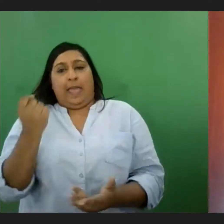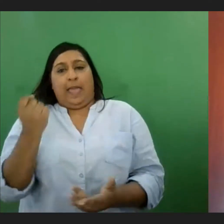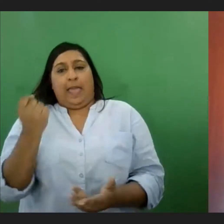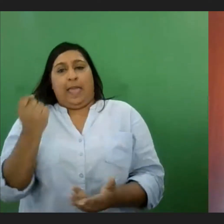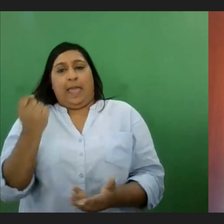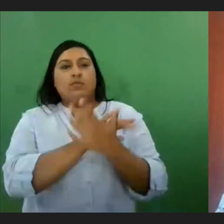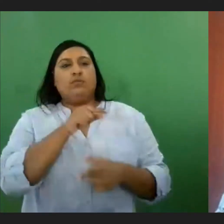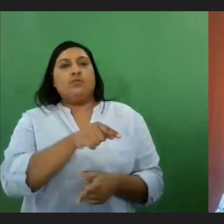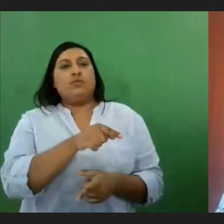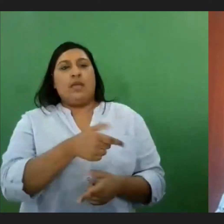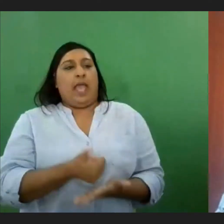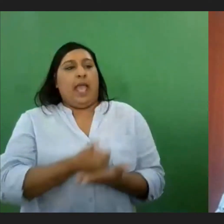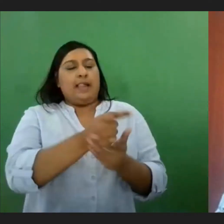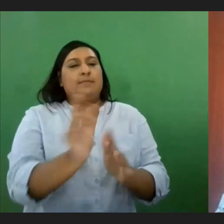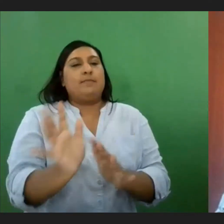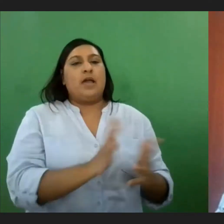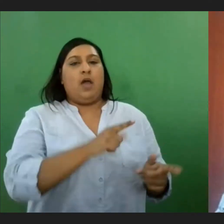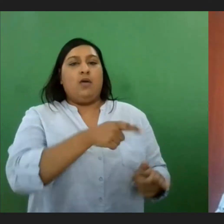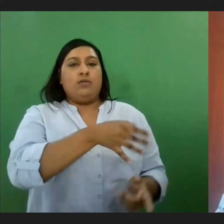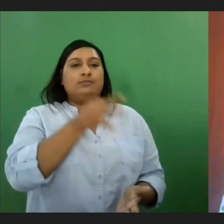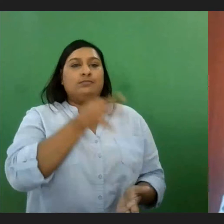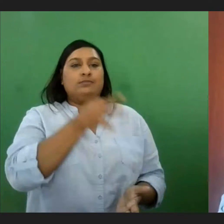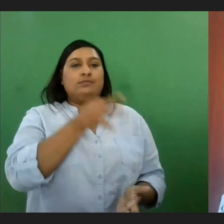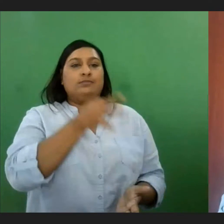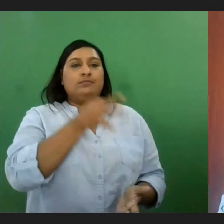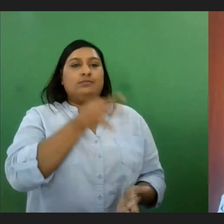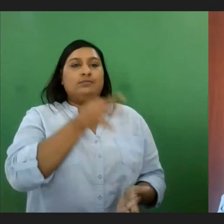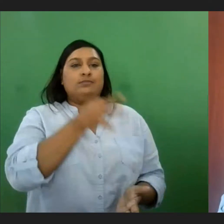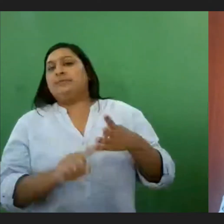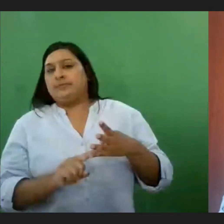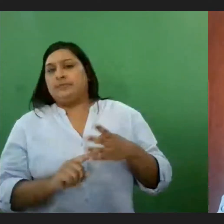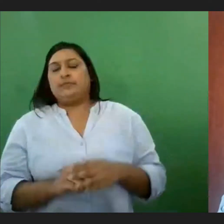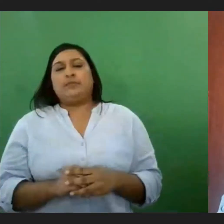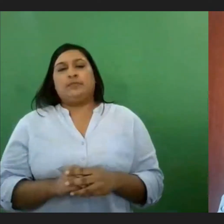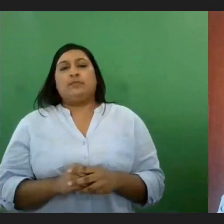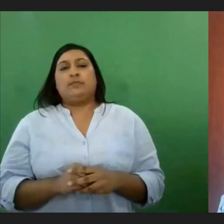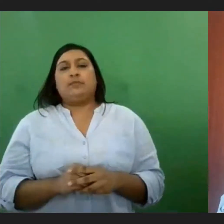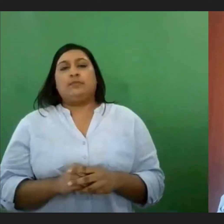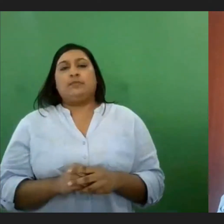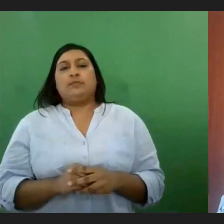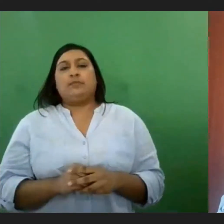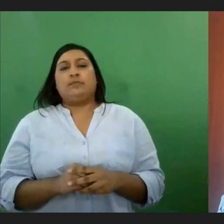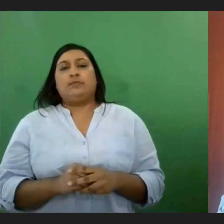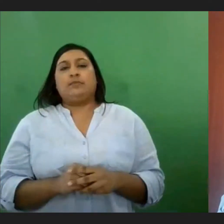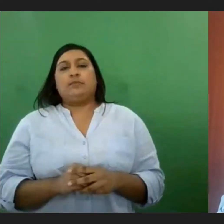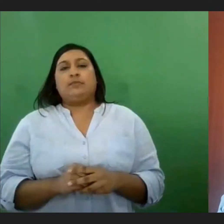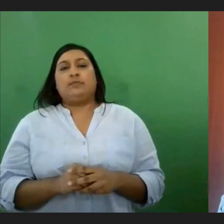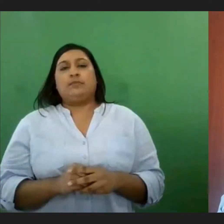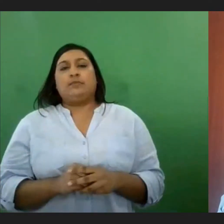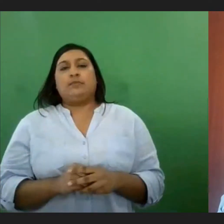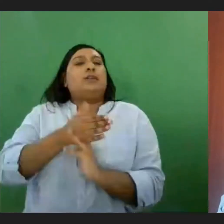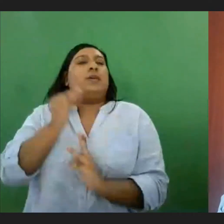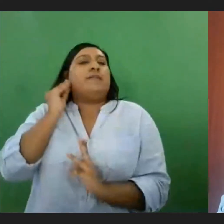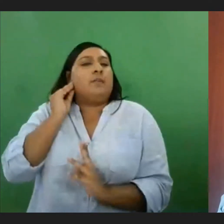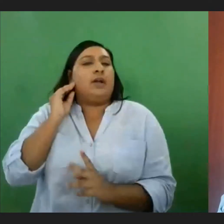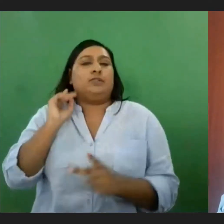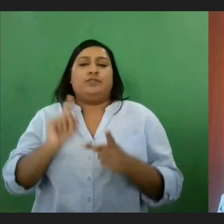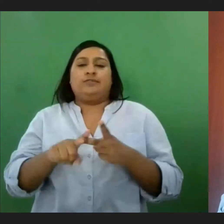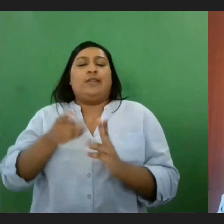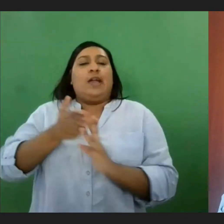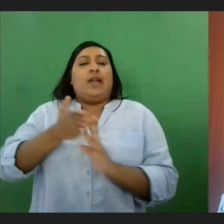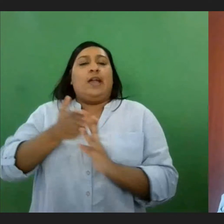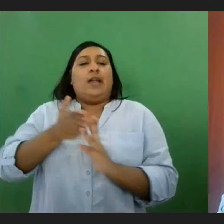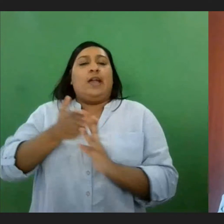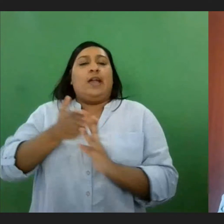measures in relation to various thematic areas, including access to information, access to education,